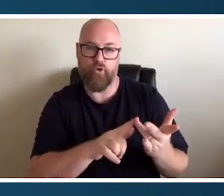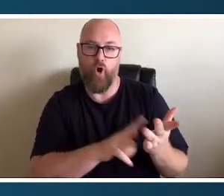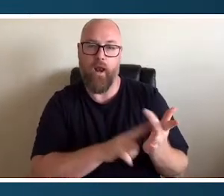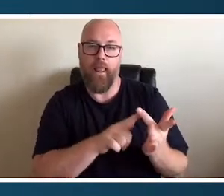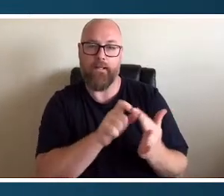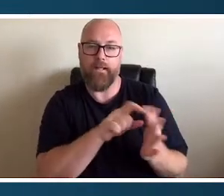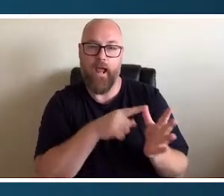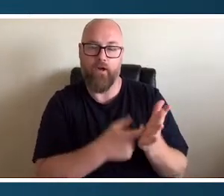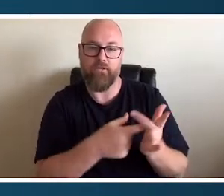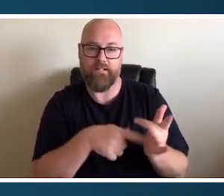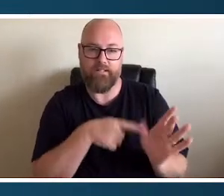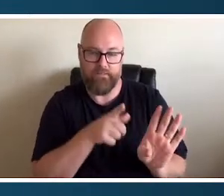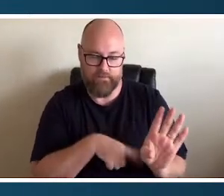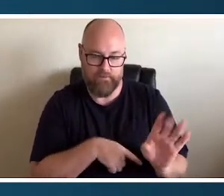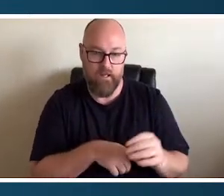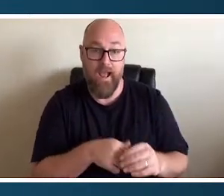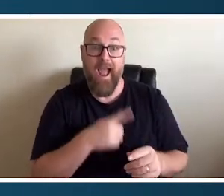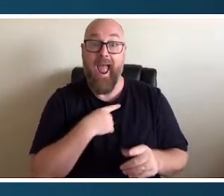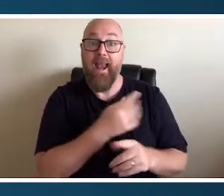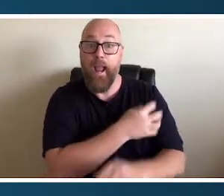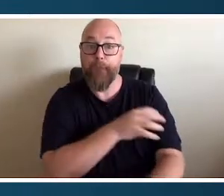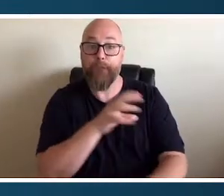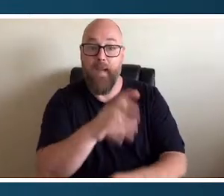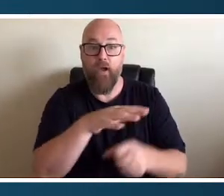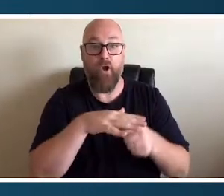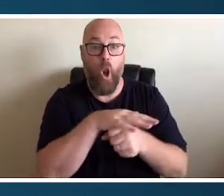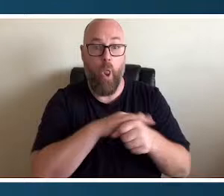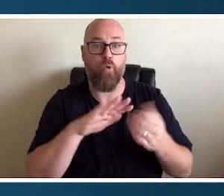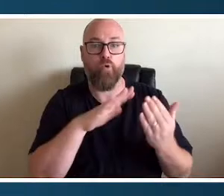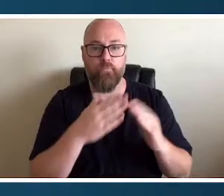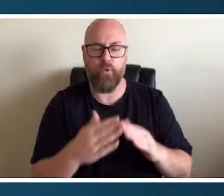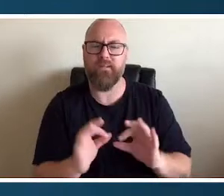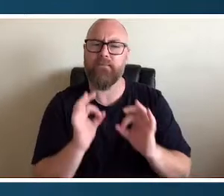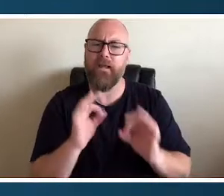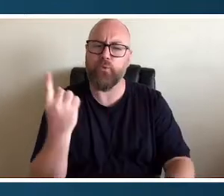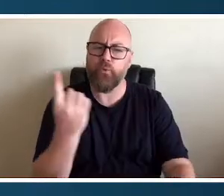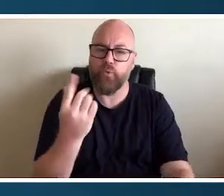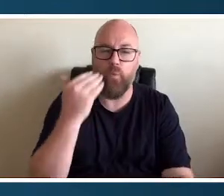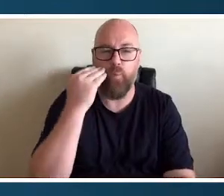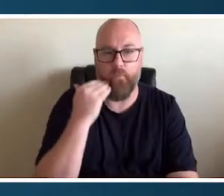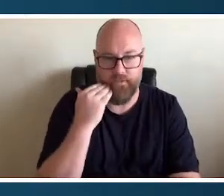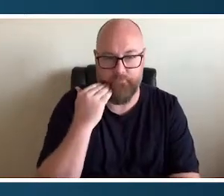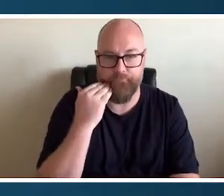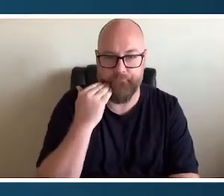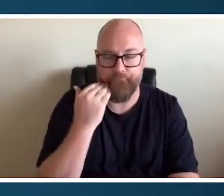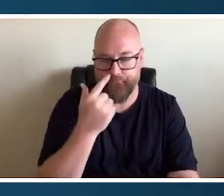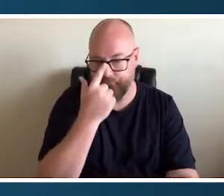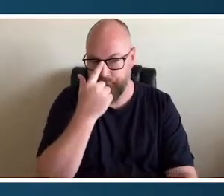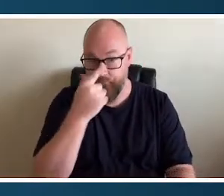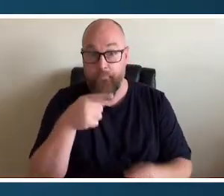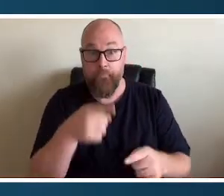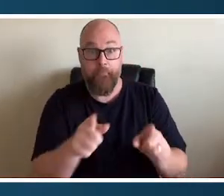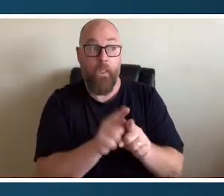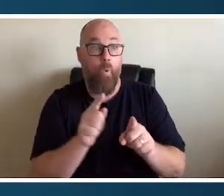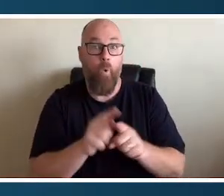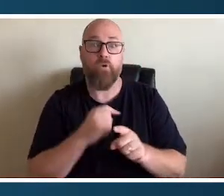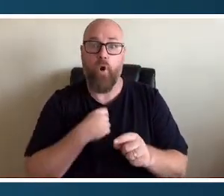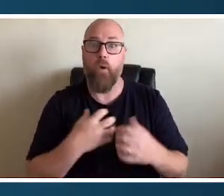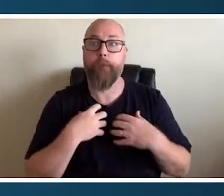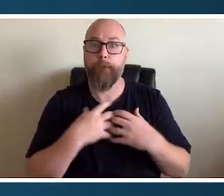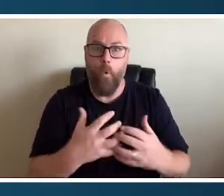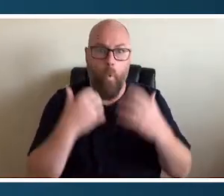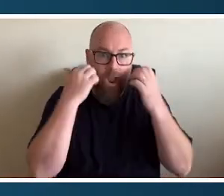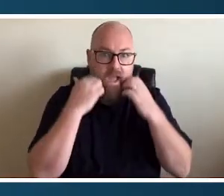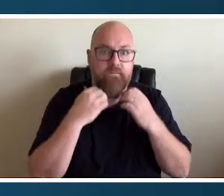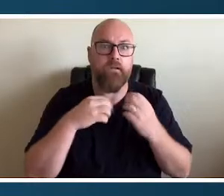local communities, especially women. There is also a growing body of evidence confirming the